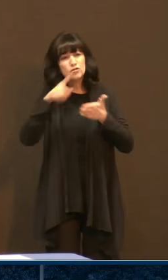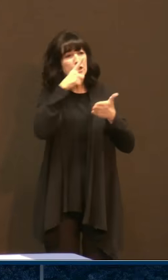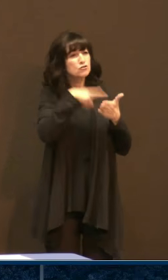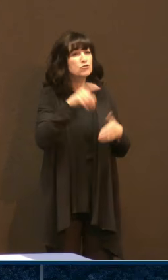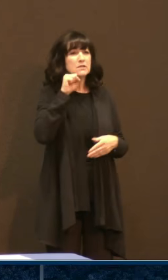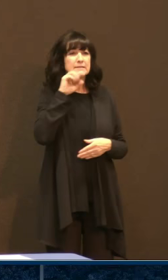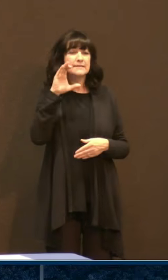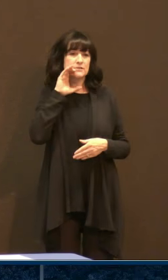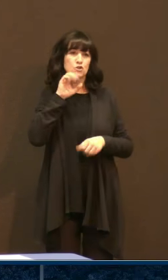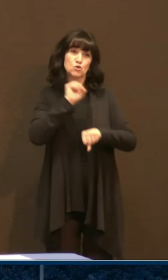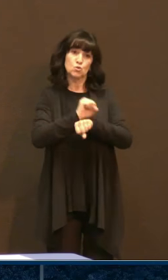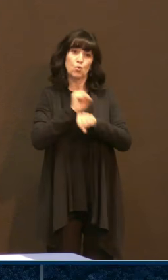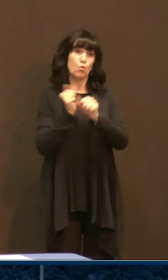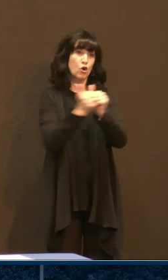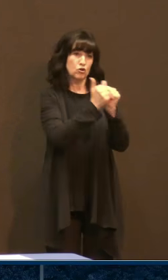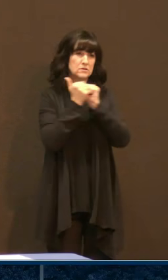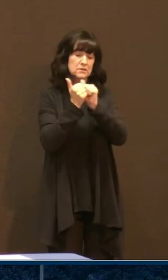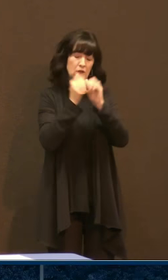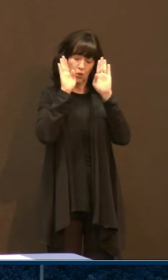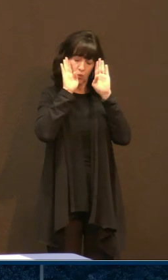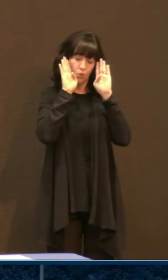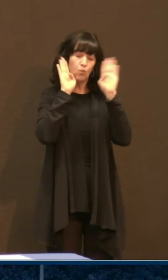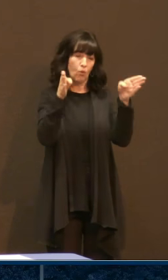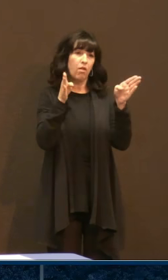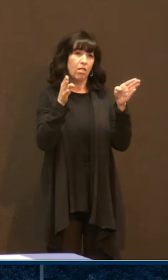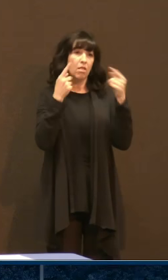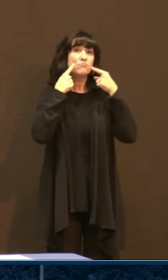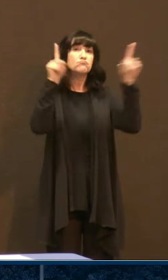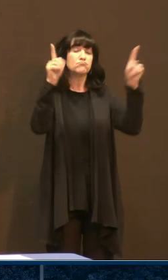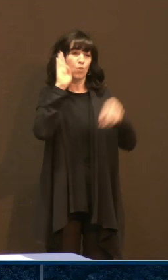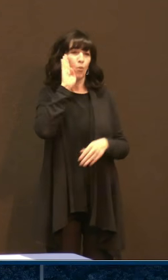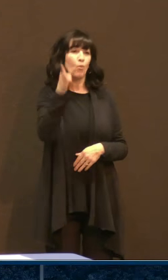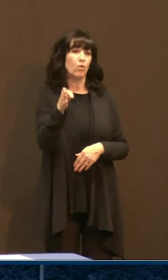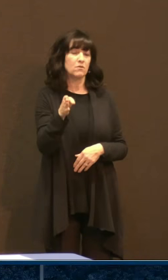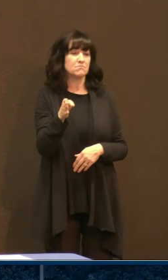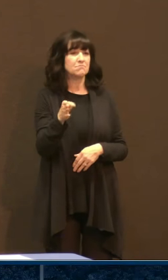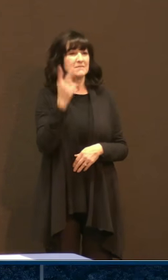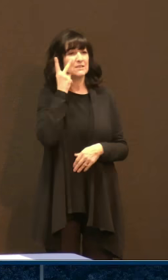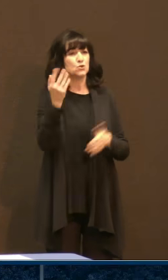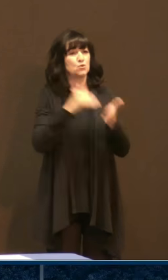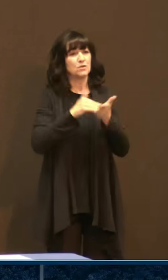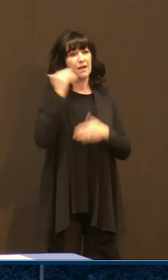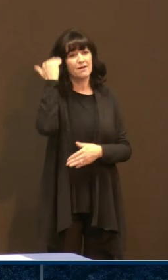and working together, we're going to get through this. So thank you all, and we'll talk to you the next time.